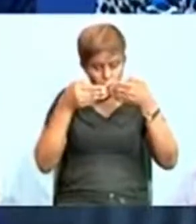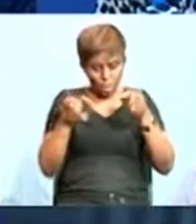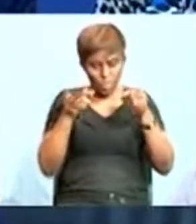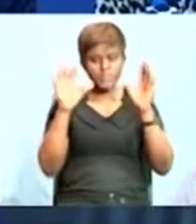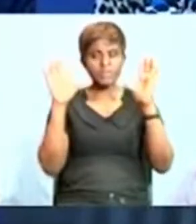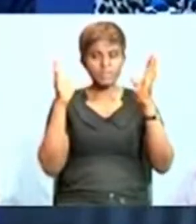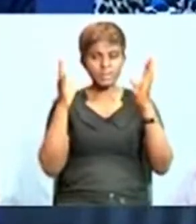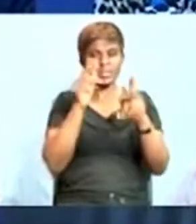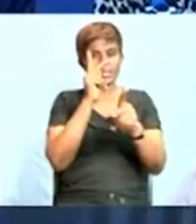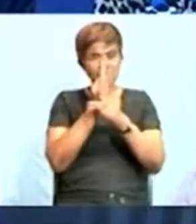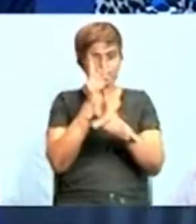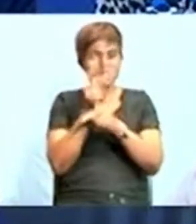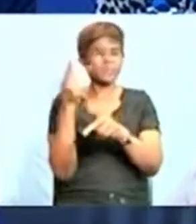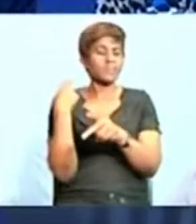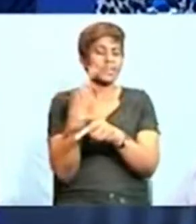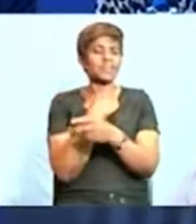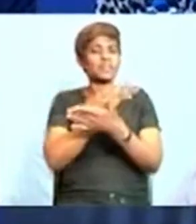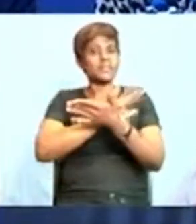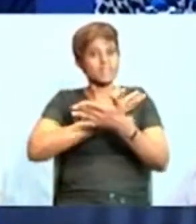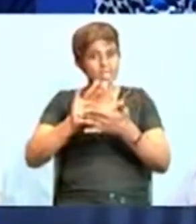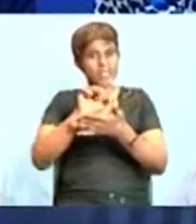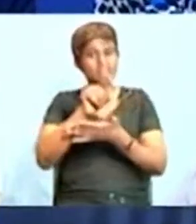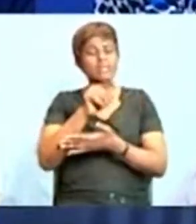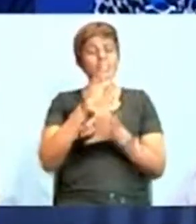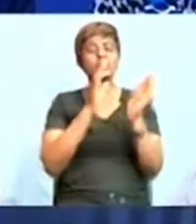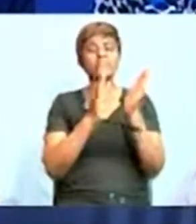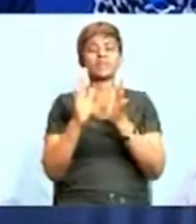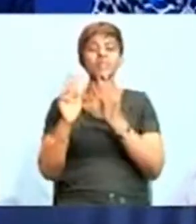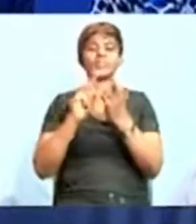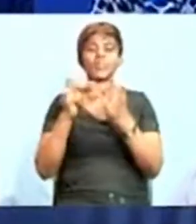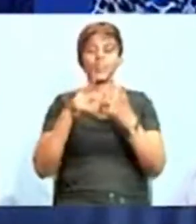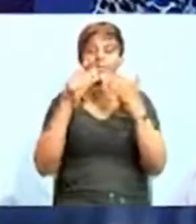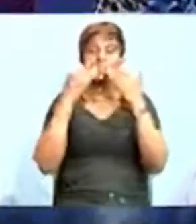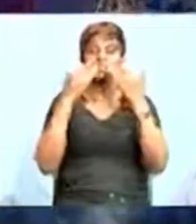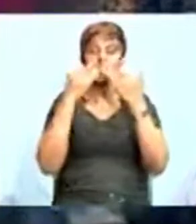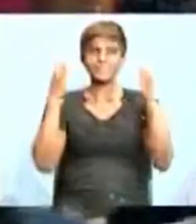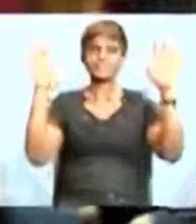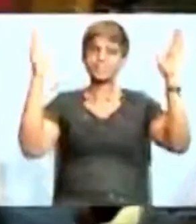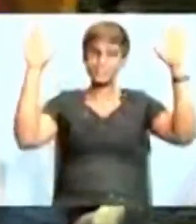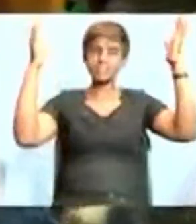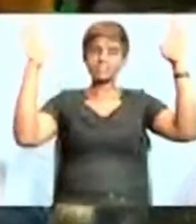the Keep Parliament Clean initiative. I thank you.